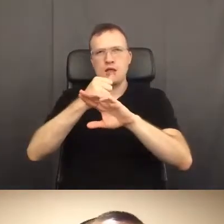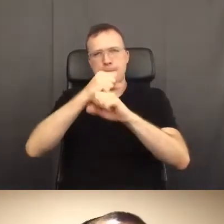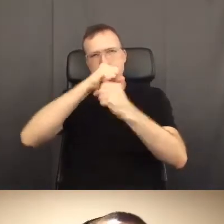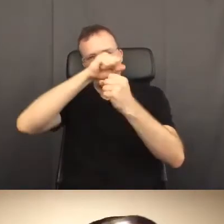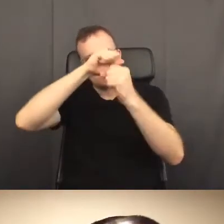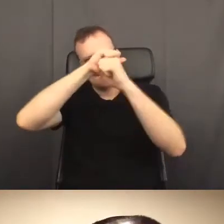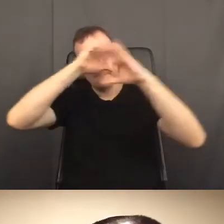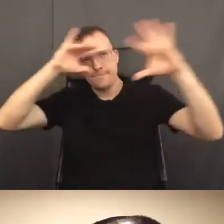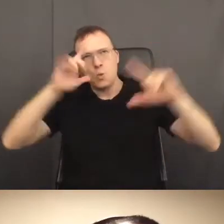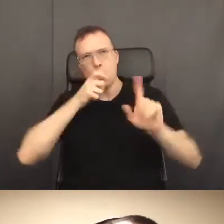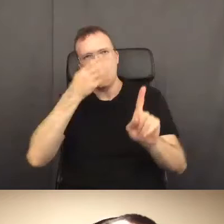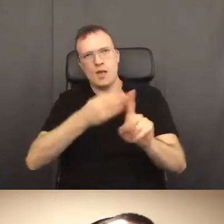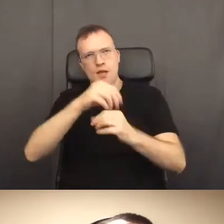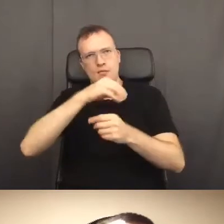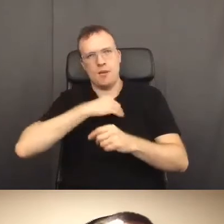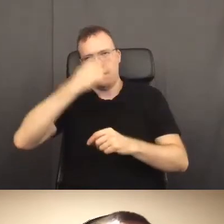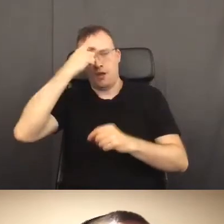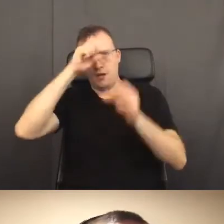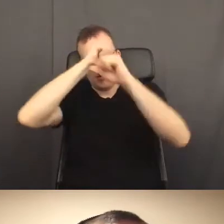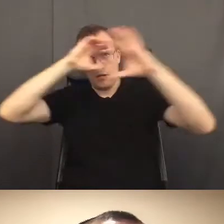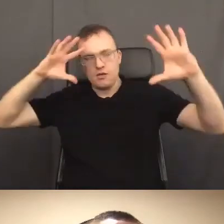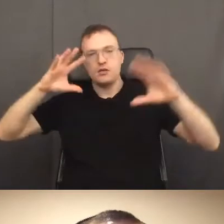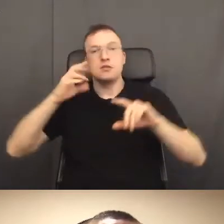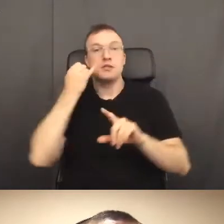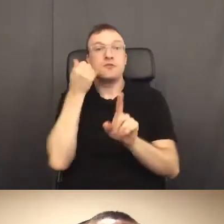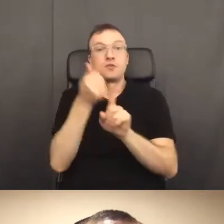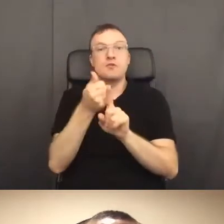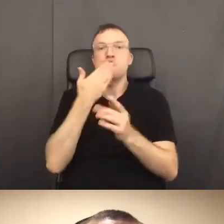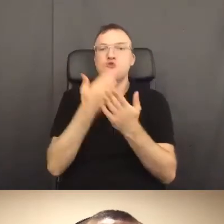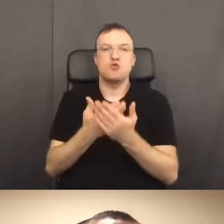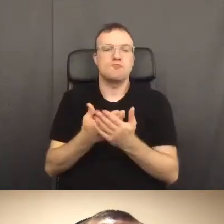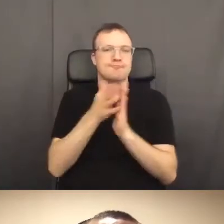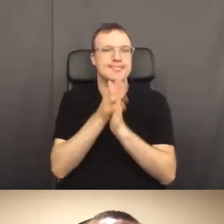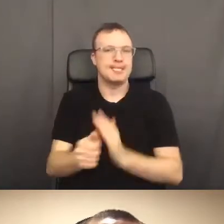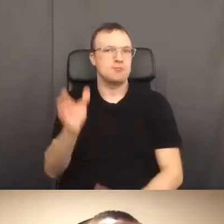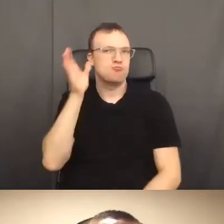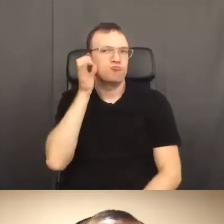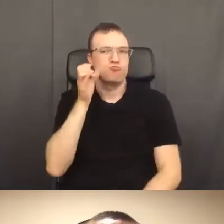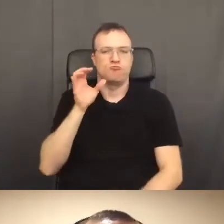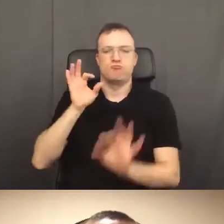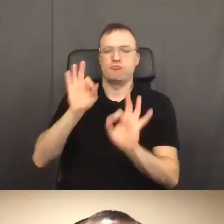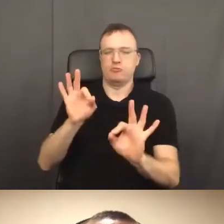And so I think being a good listener would be, I think, something that I would say.